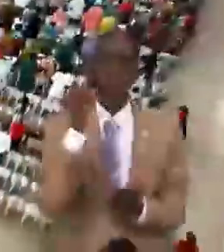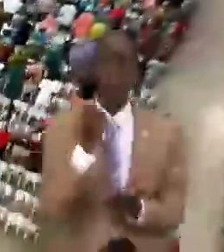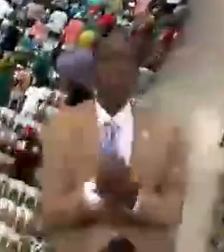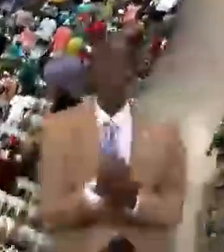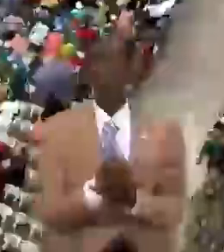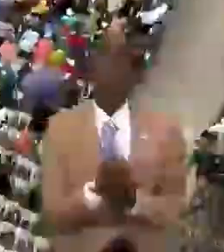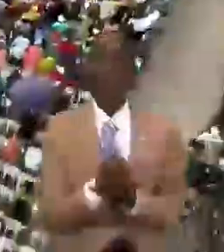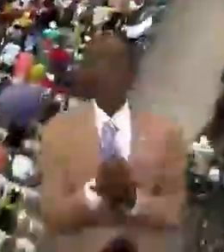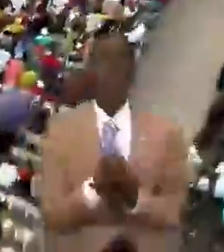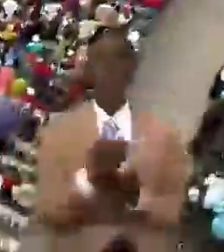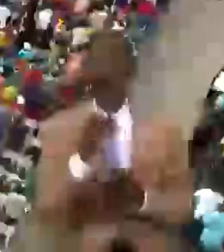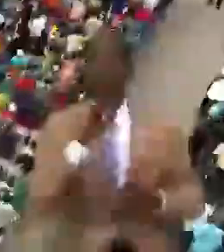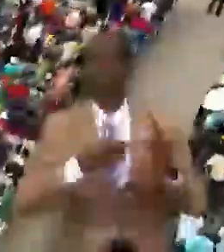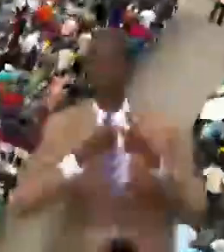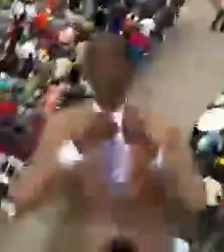today?